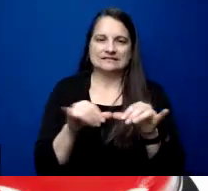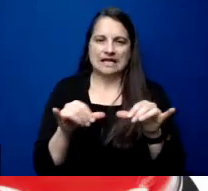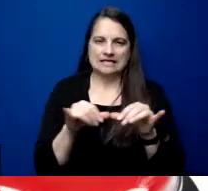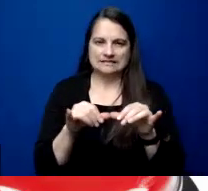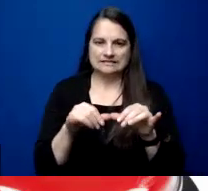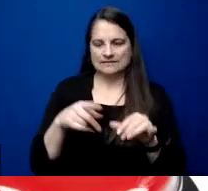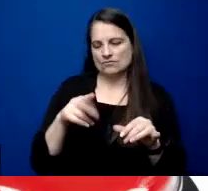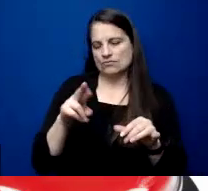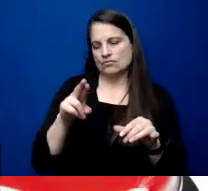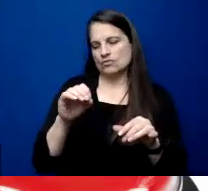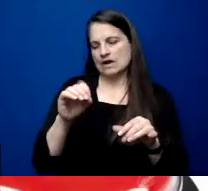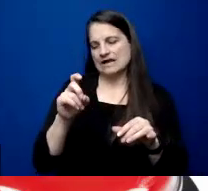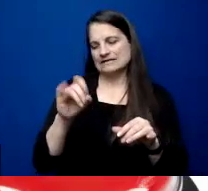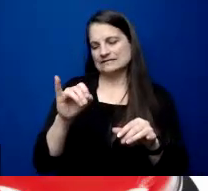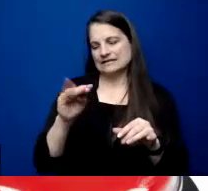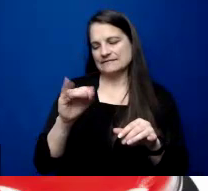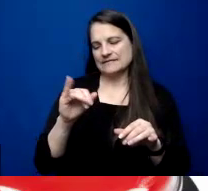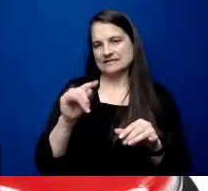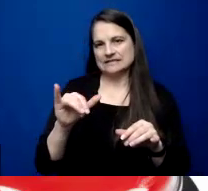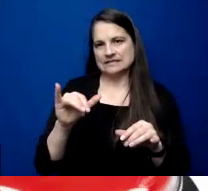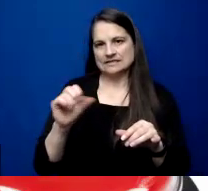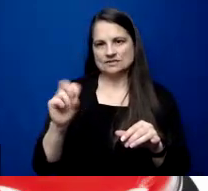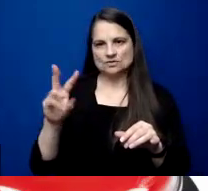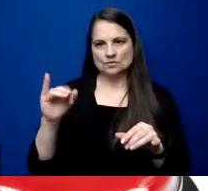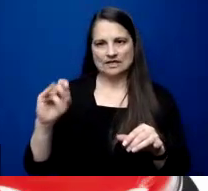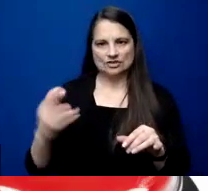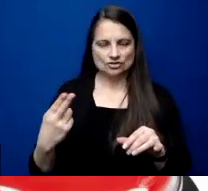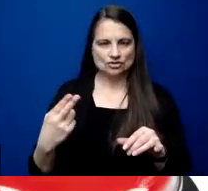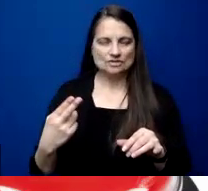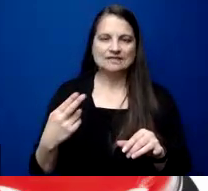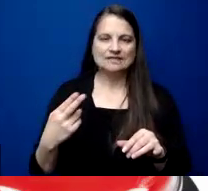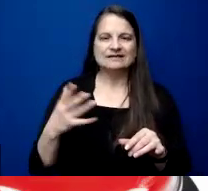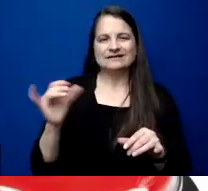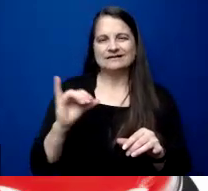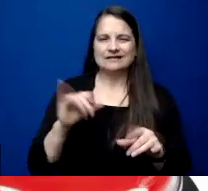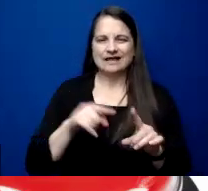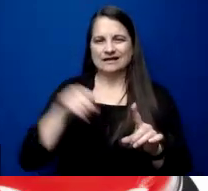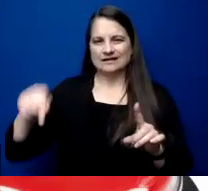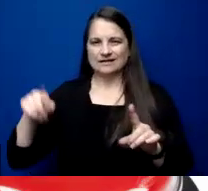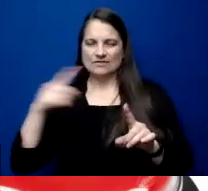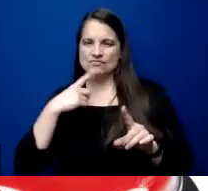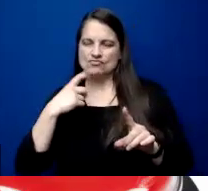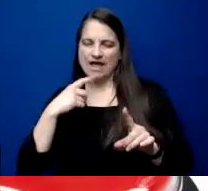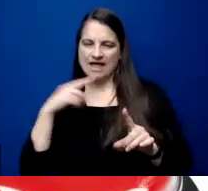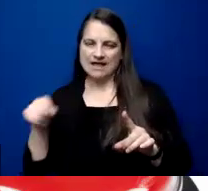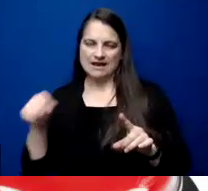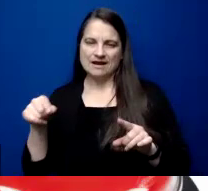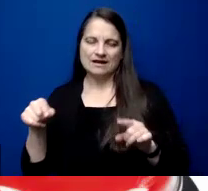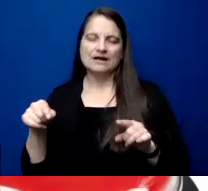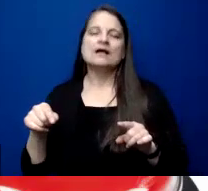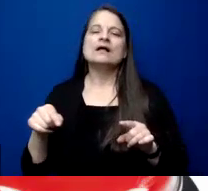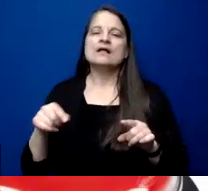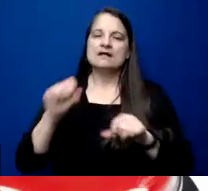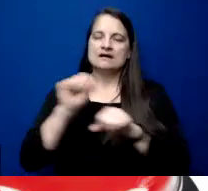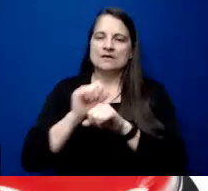proximity switch. And so a lot of switches kind of like the one next to it, the big red here, work by pushing